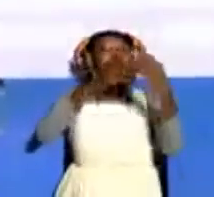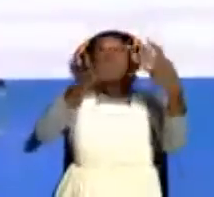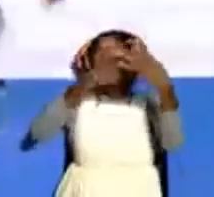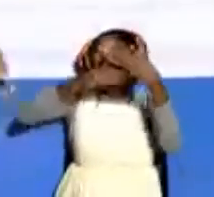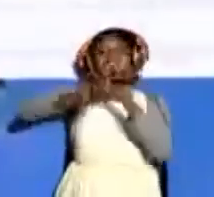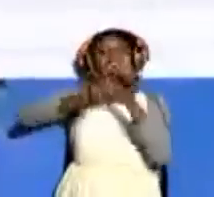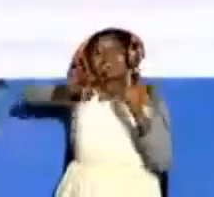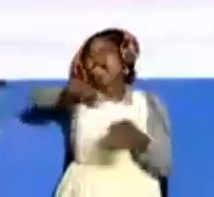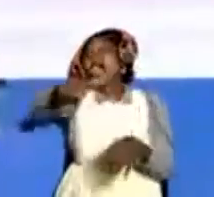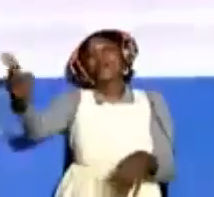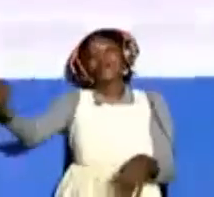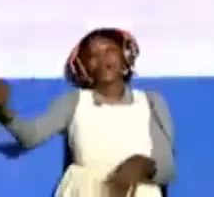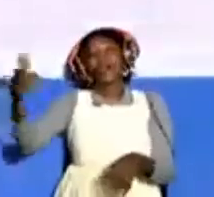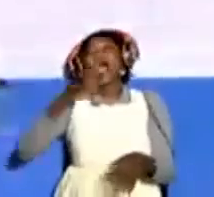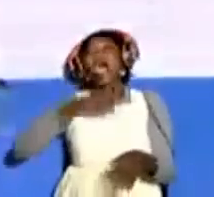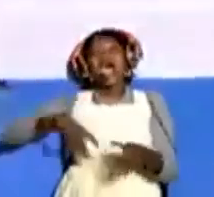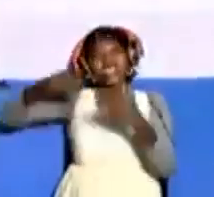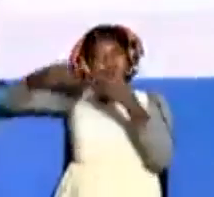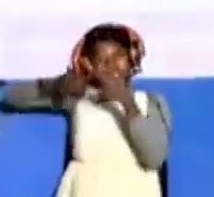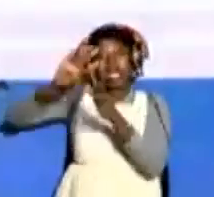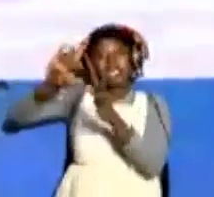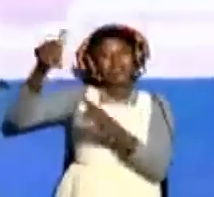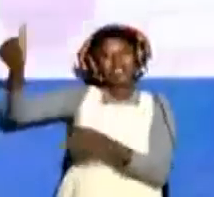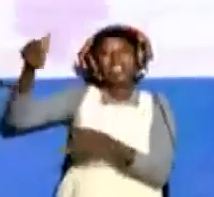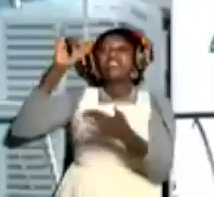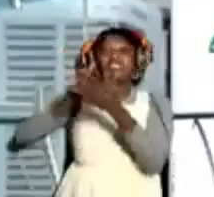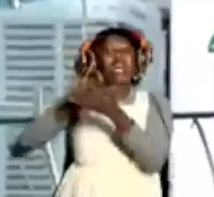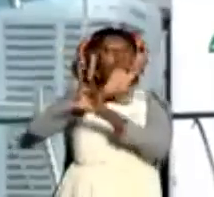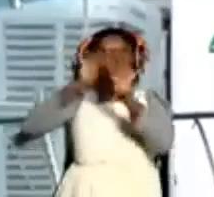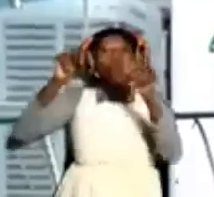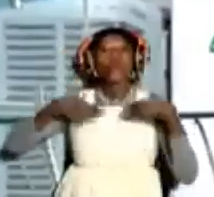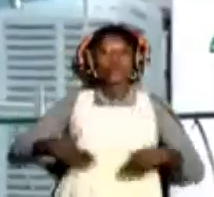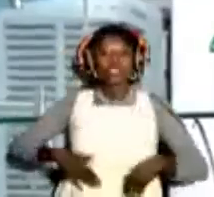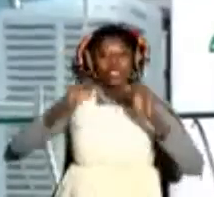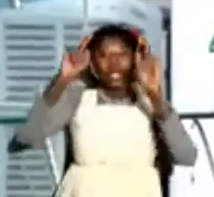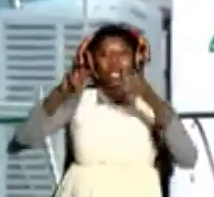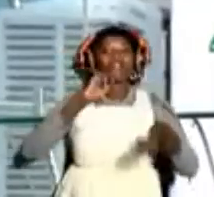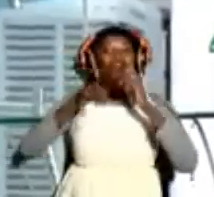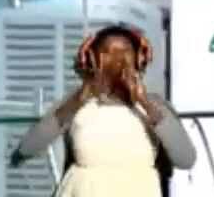start something for themselves where nobody can talk to them.